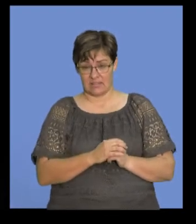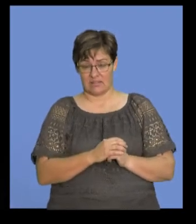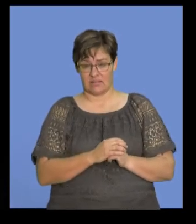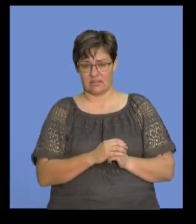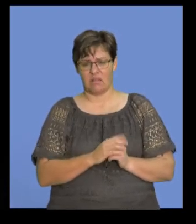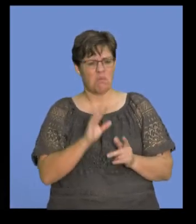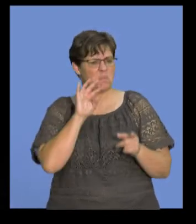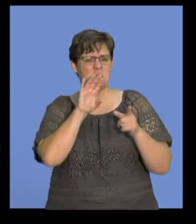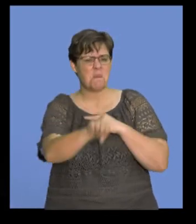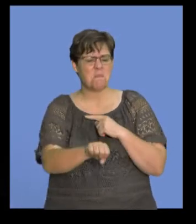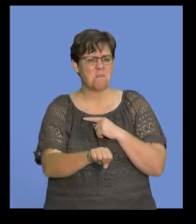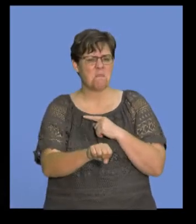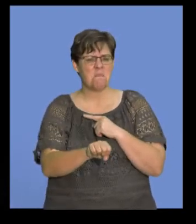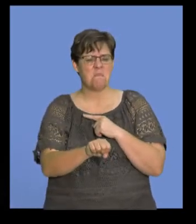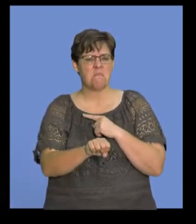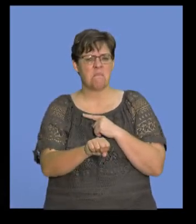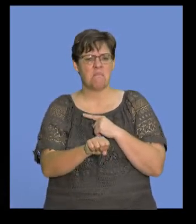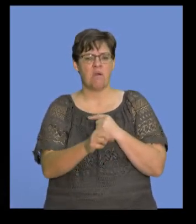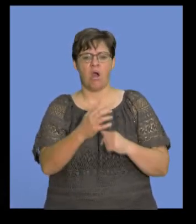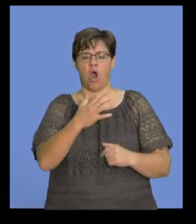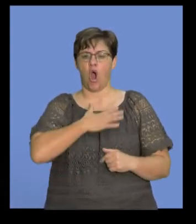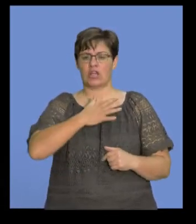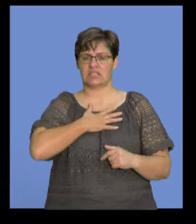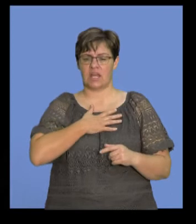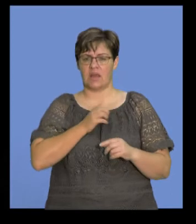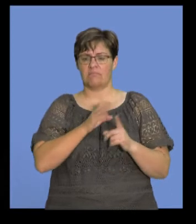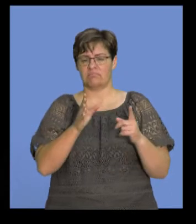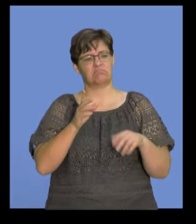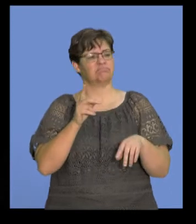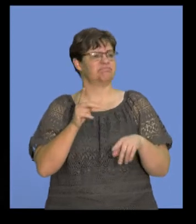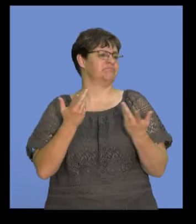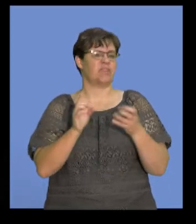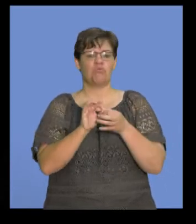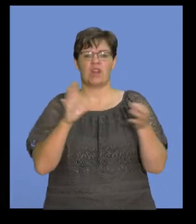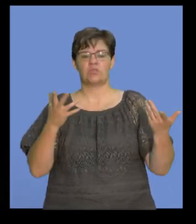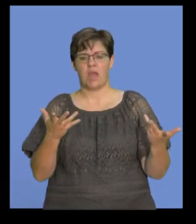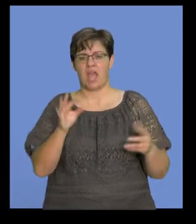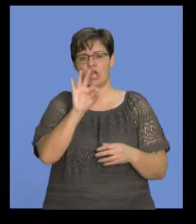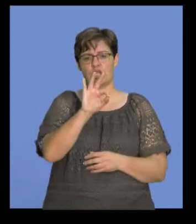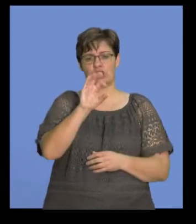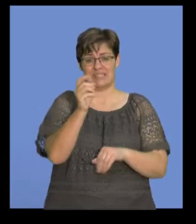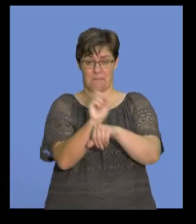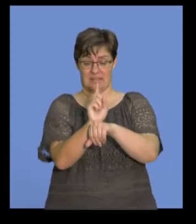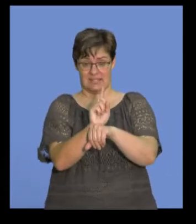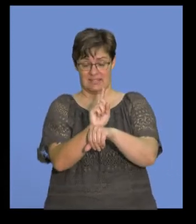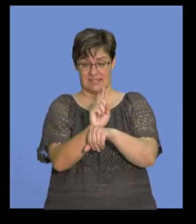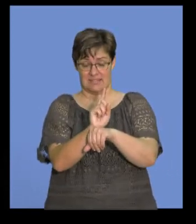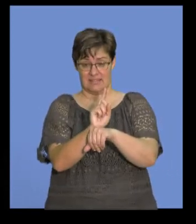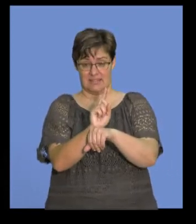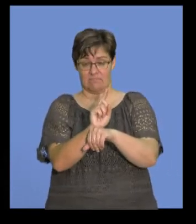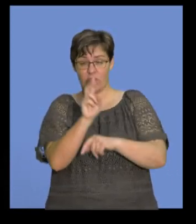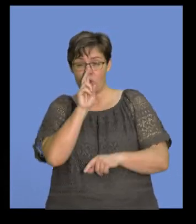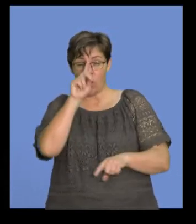out, what would be the oxygen released at, say, 30